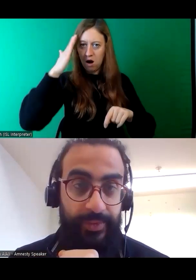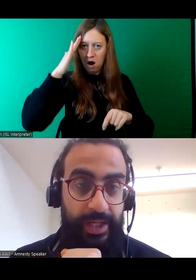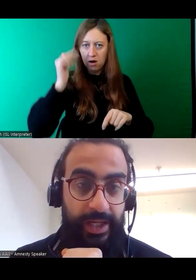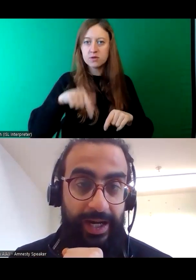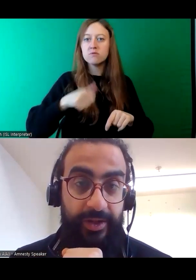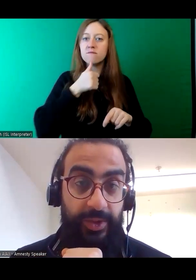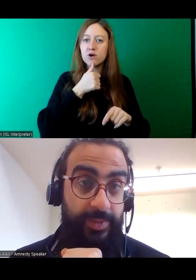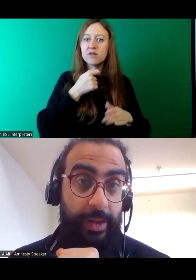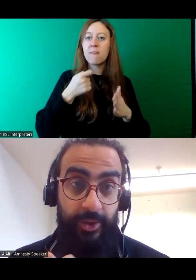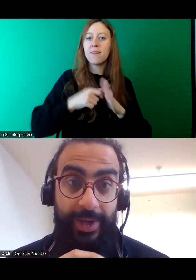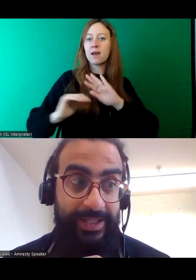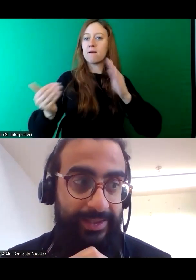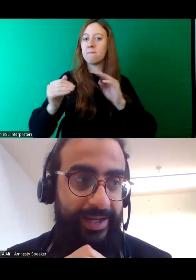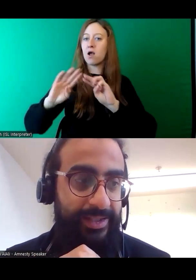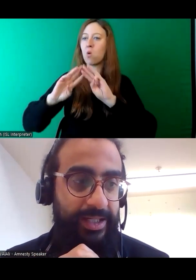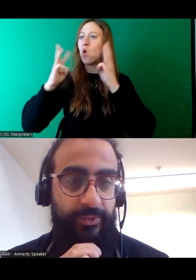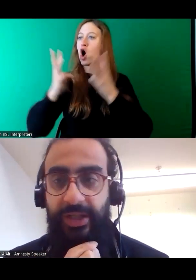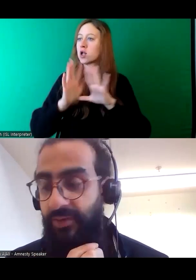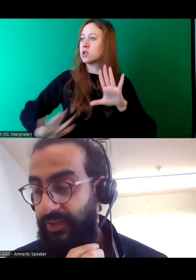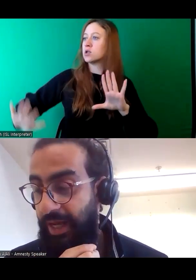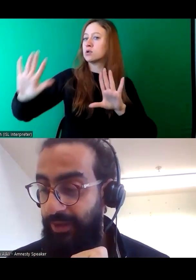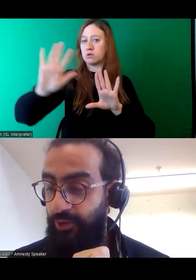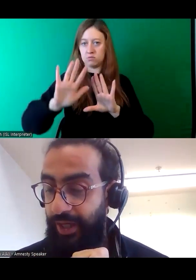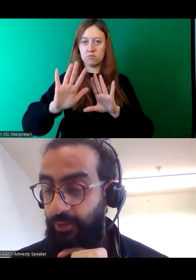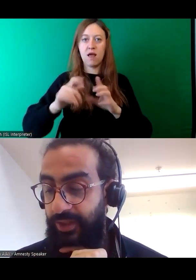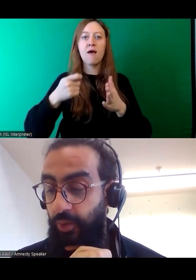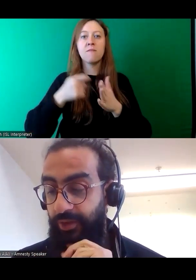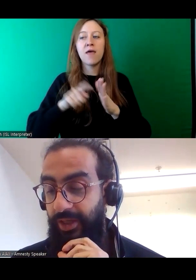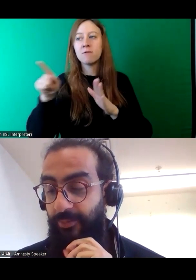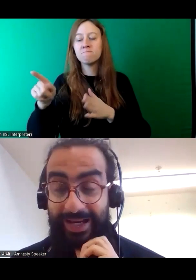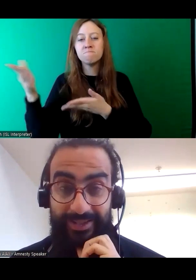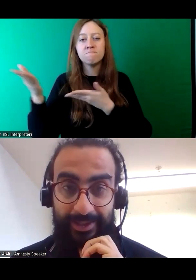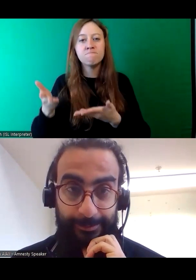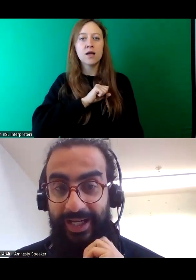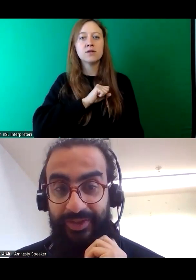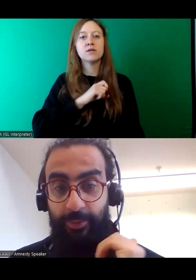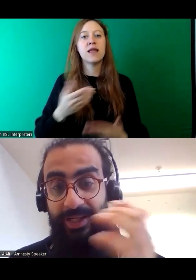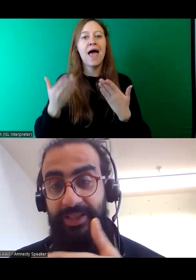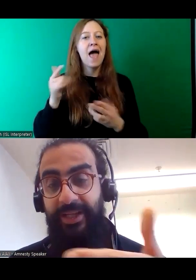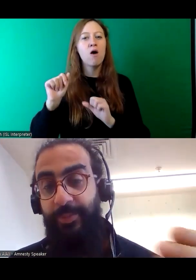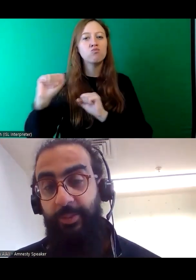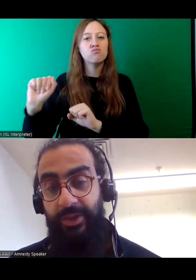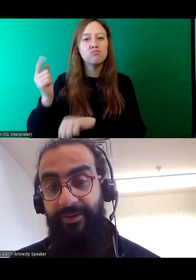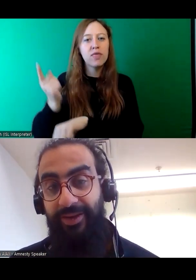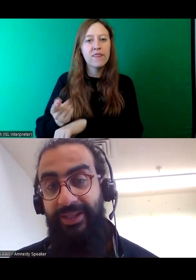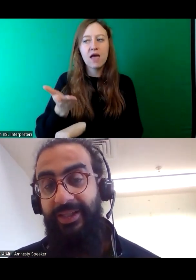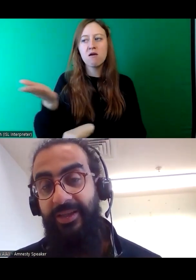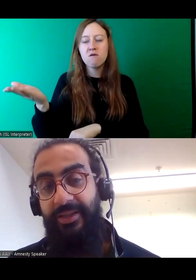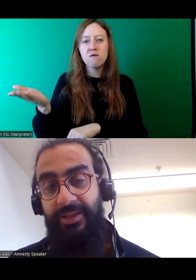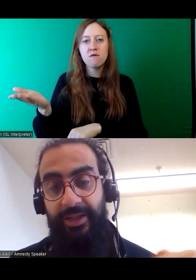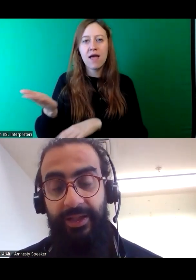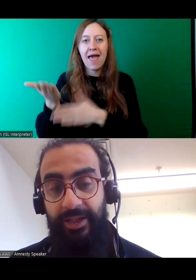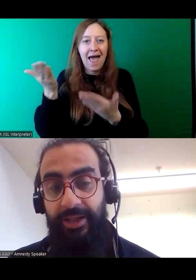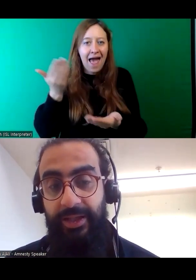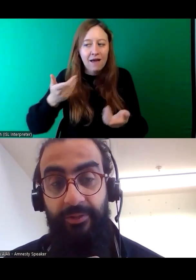world, and then we speak about Palestine itself. We give examples on how it's working in Palestine and how Palestinian peoples are not getting